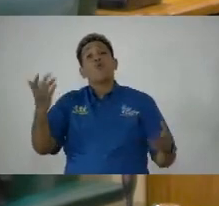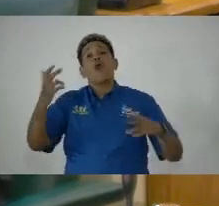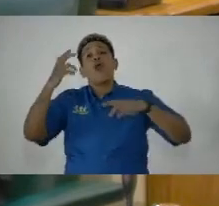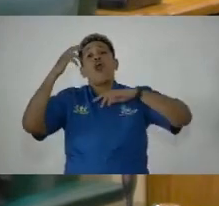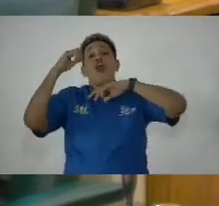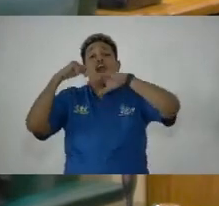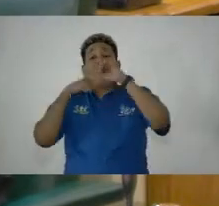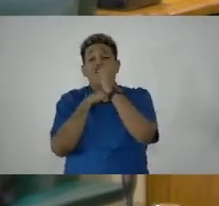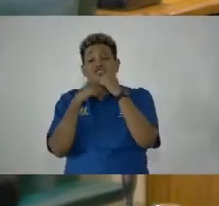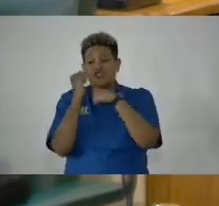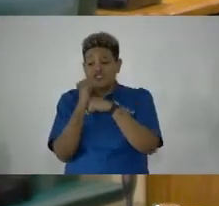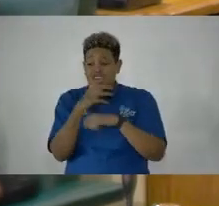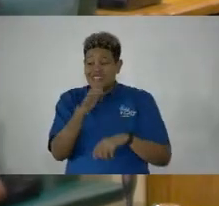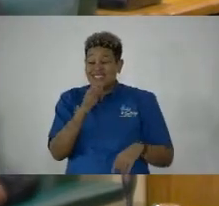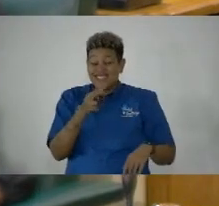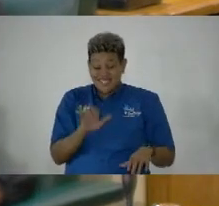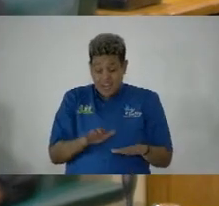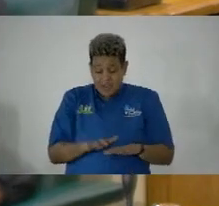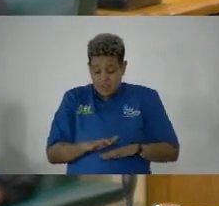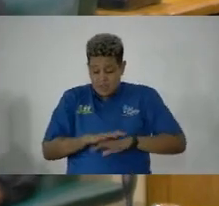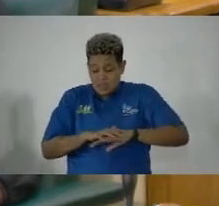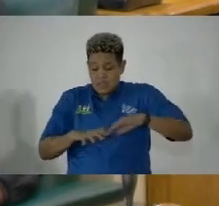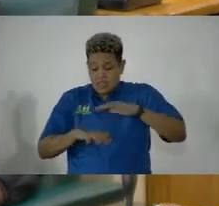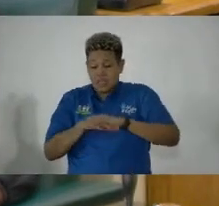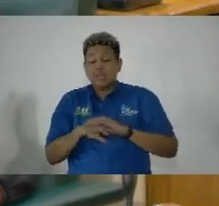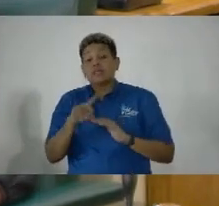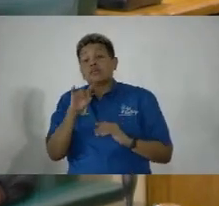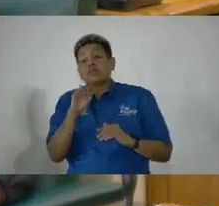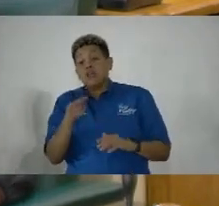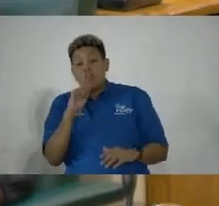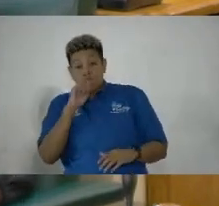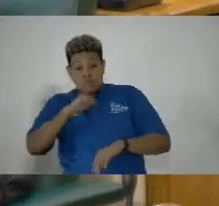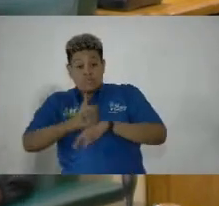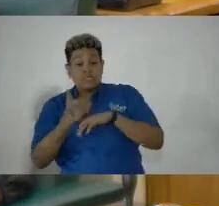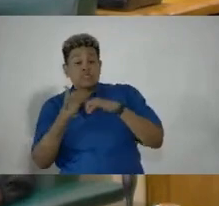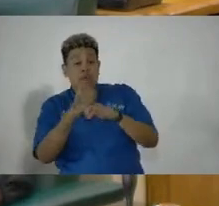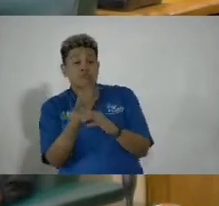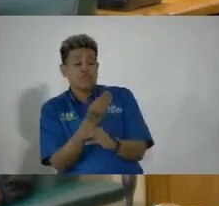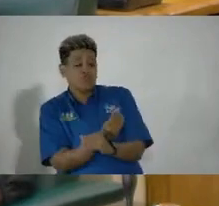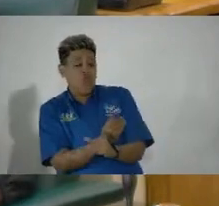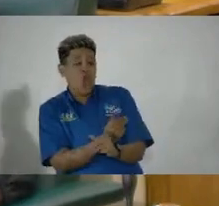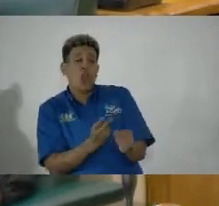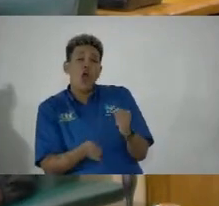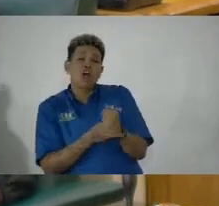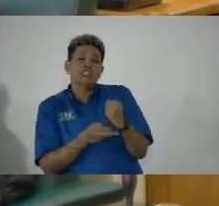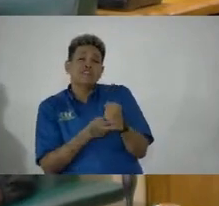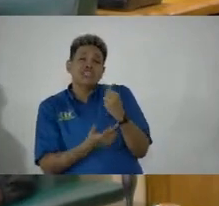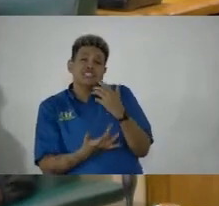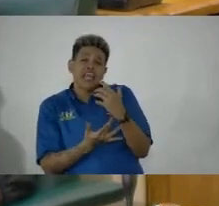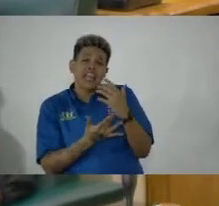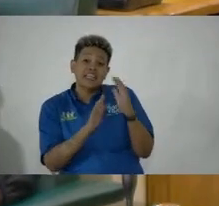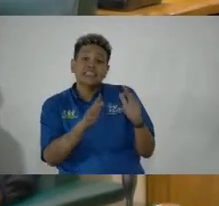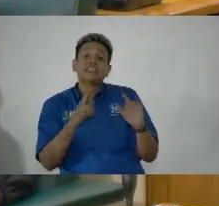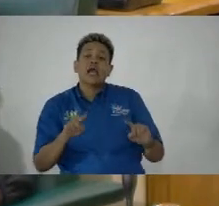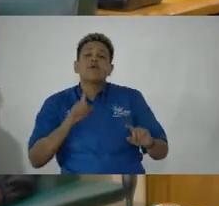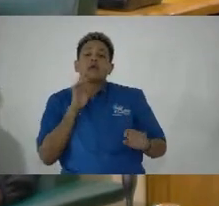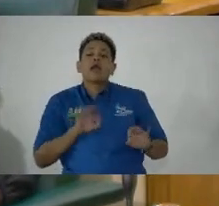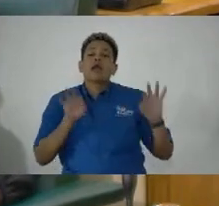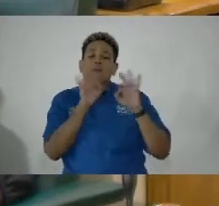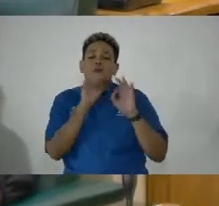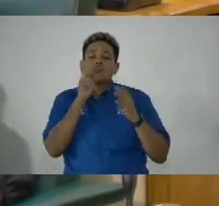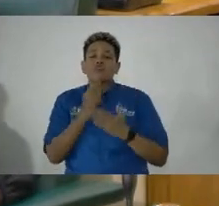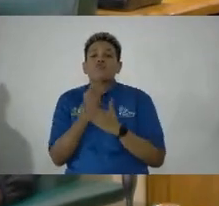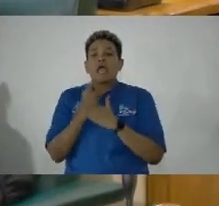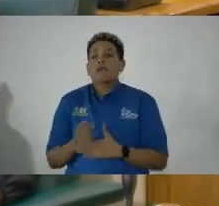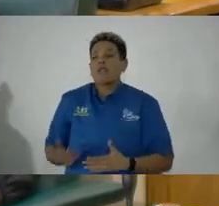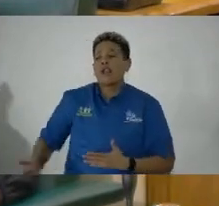constructing check dams and implementing soil conservation techniques, and importantly, rehabilitating